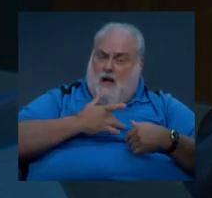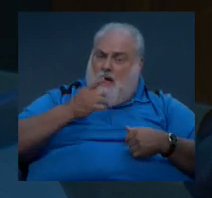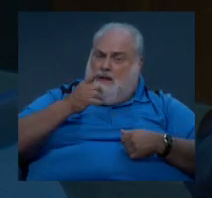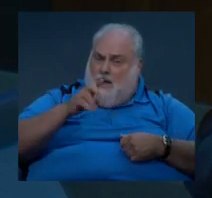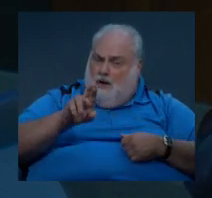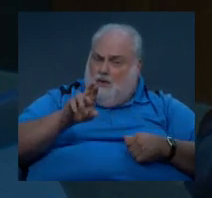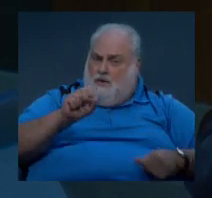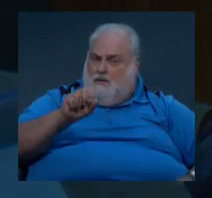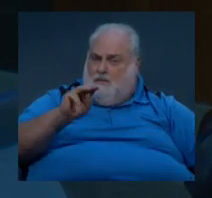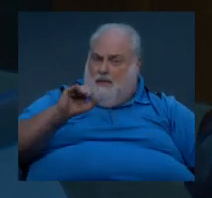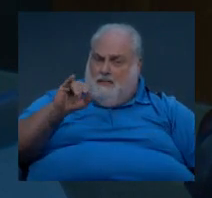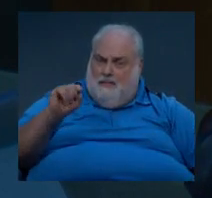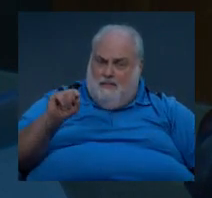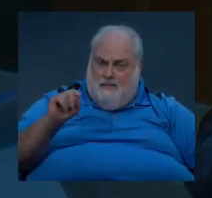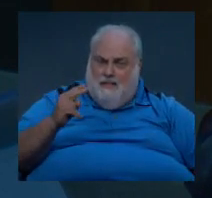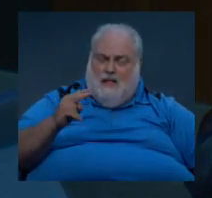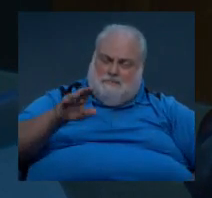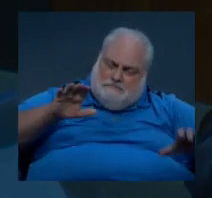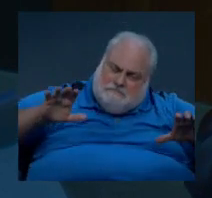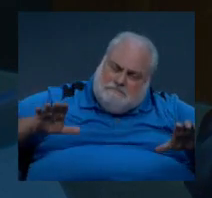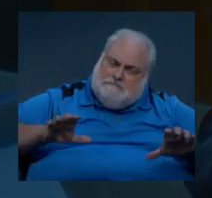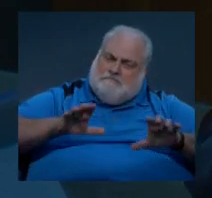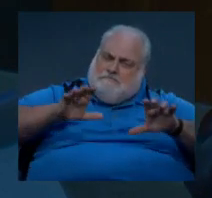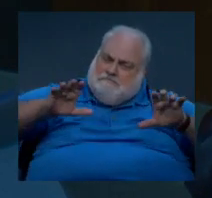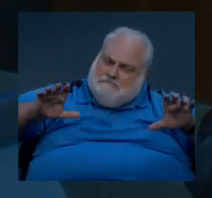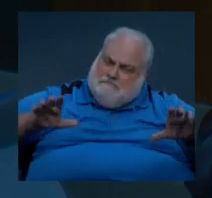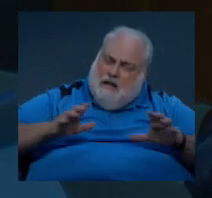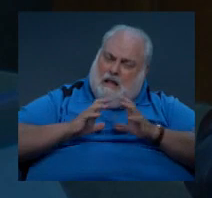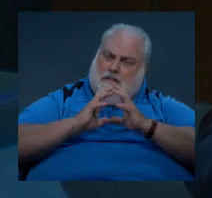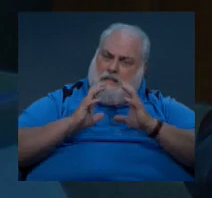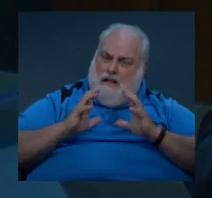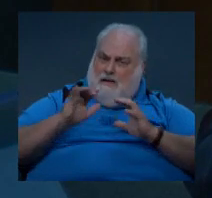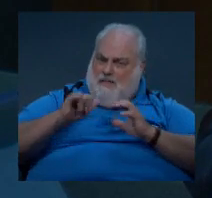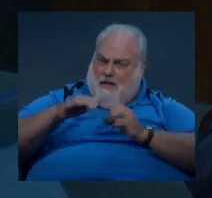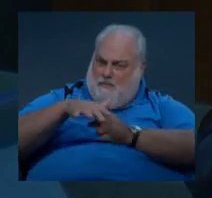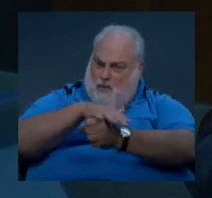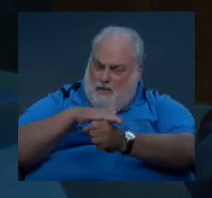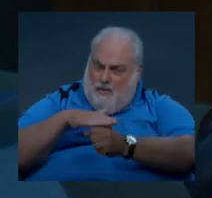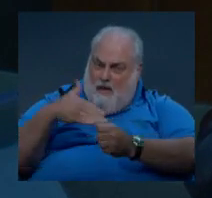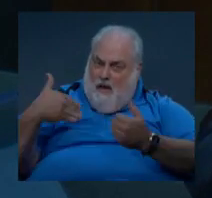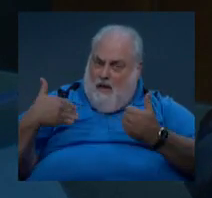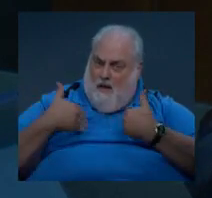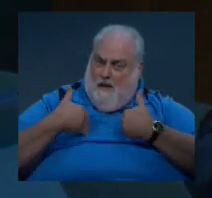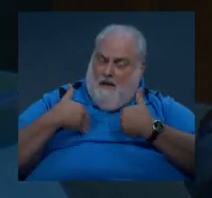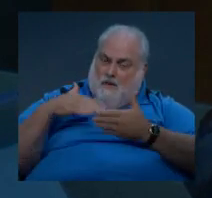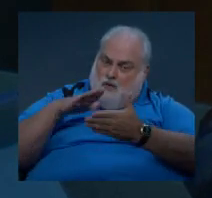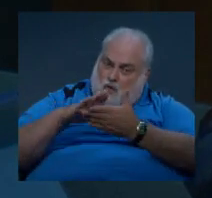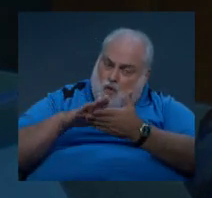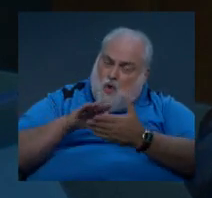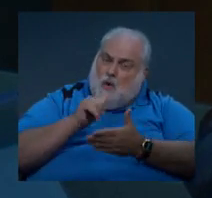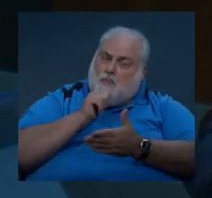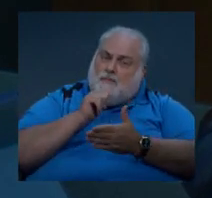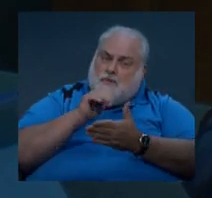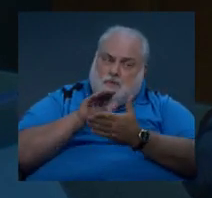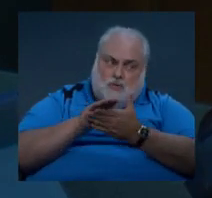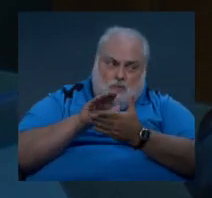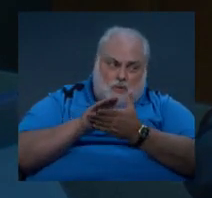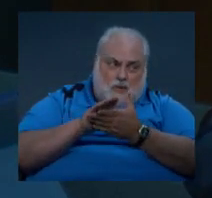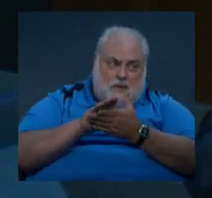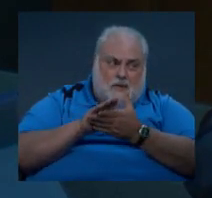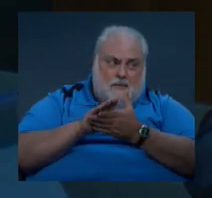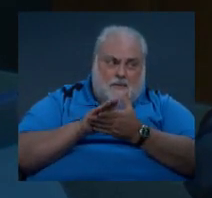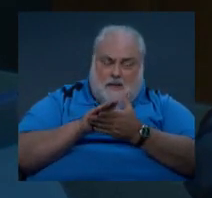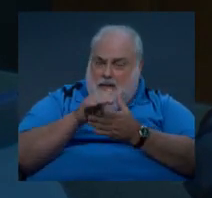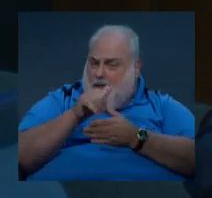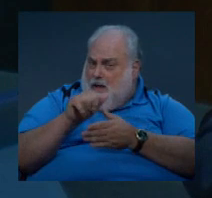Smith has done so much in that community. They have a school, a private school. It's